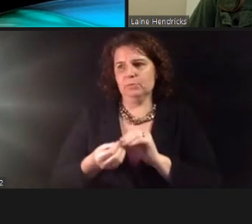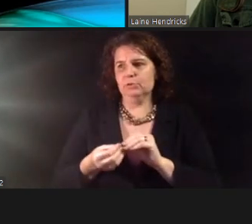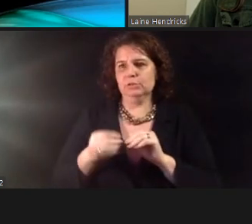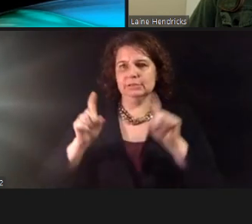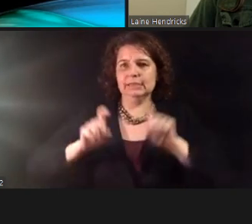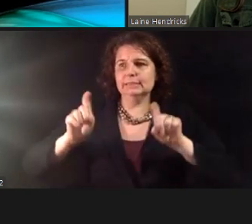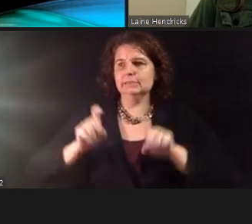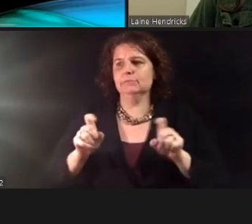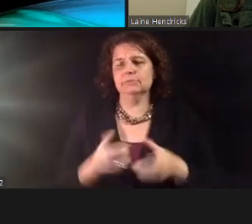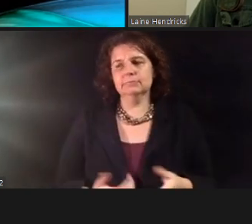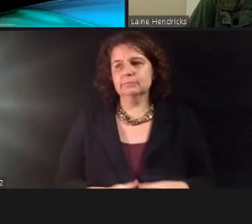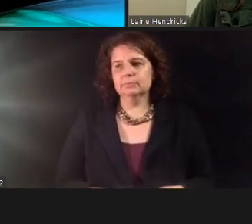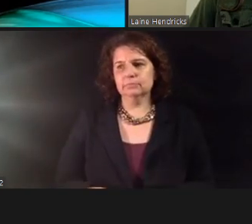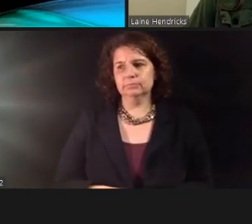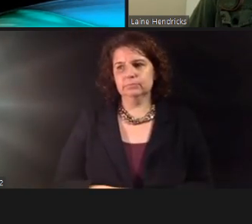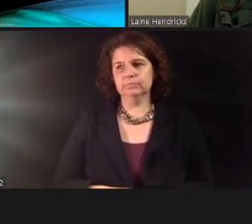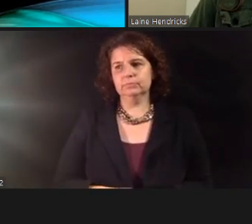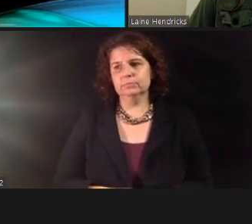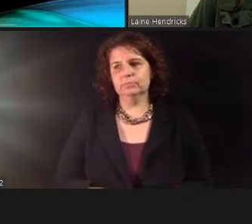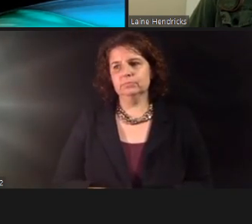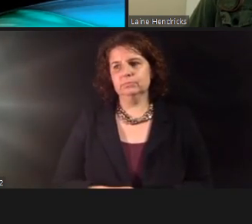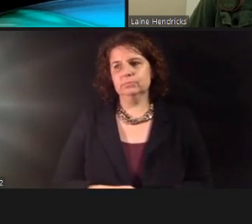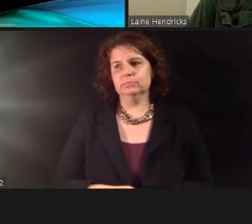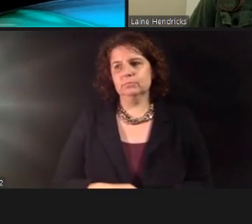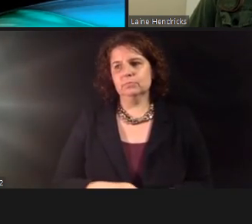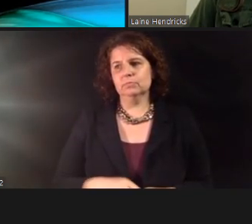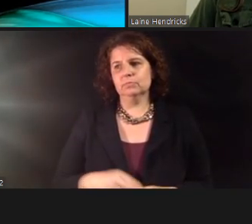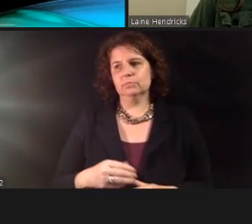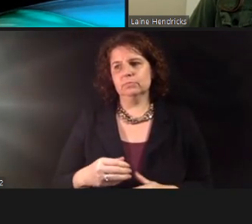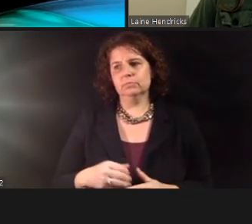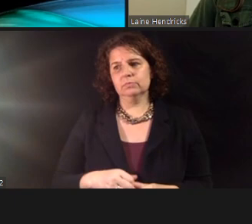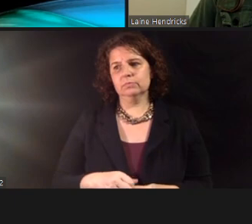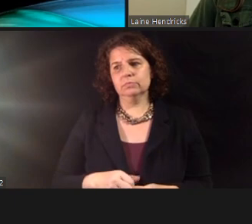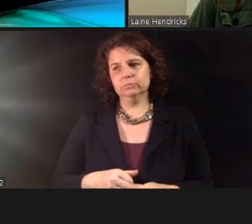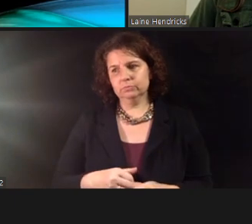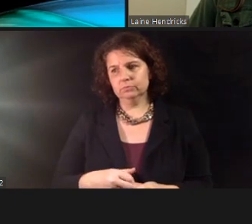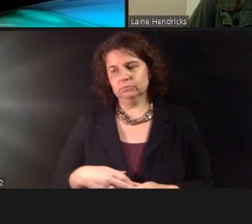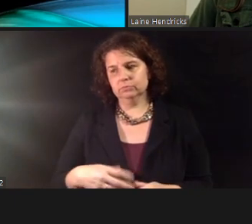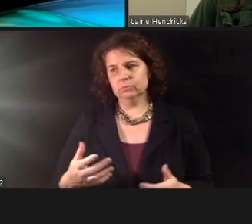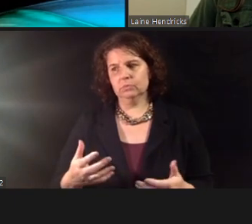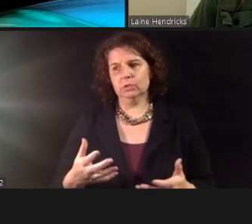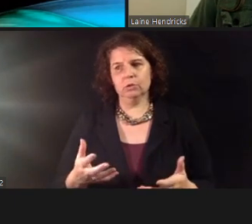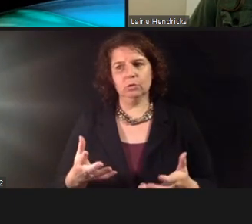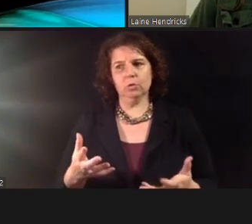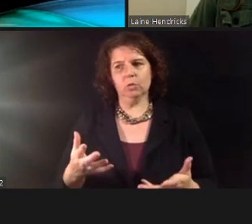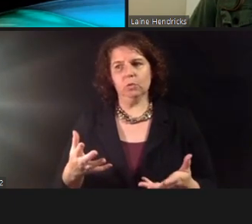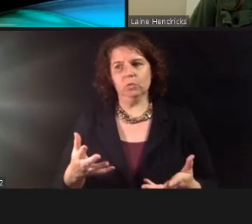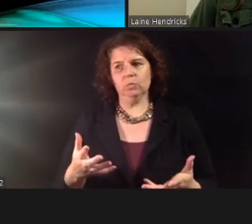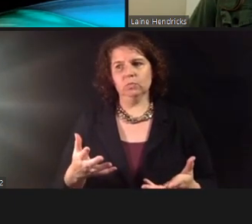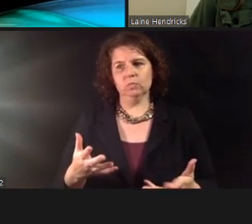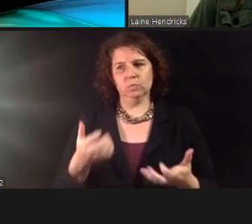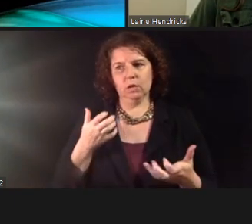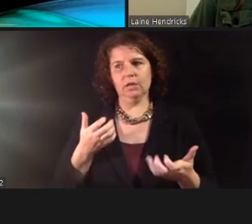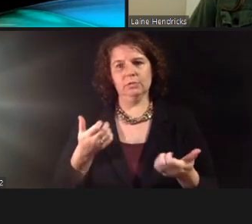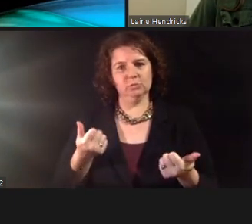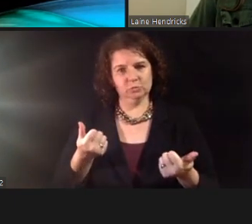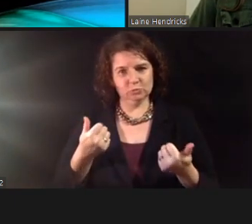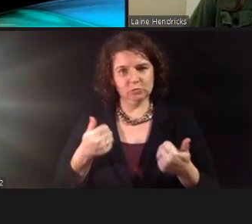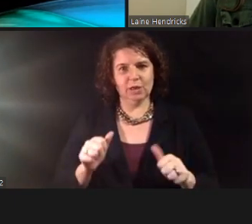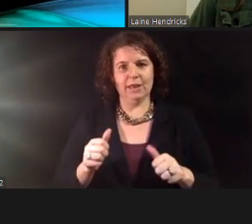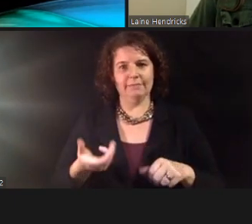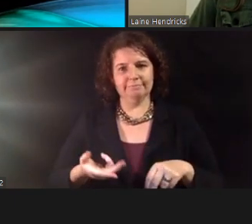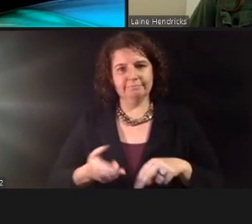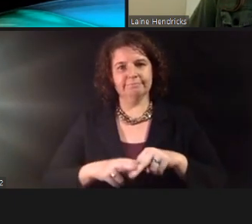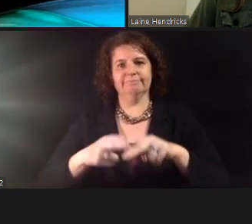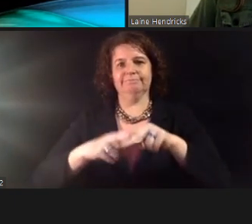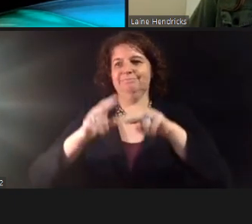in testing. With some of the most sort of common private testing companies